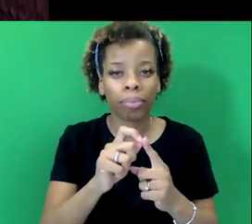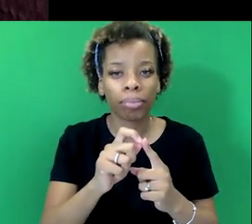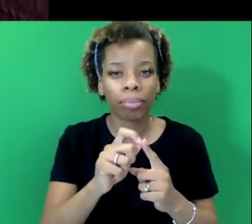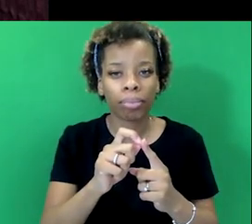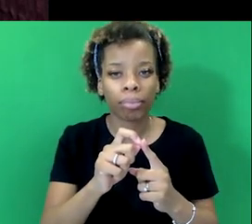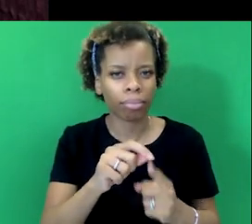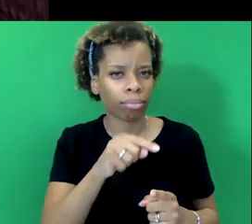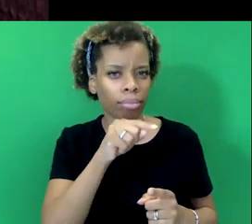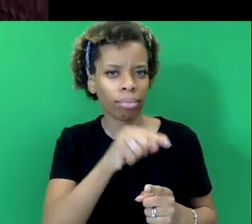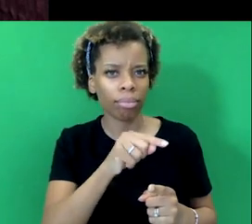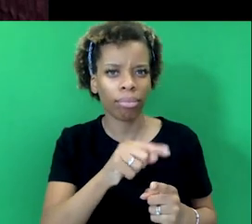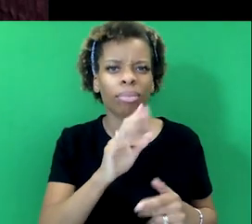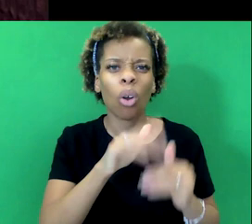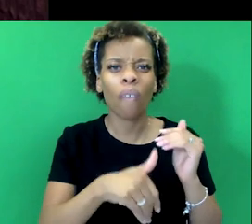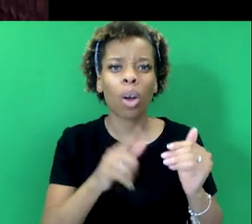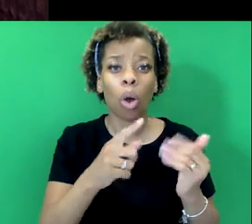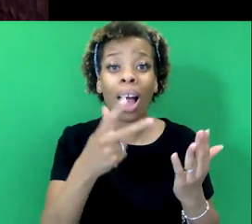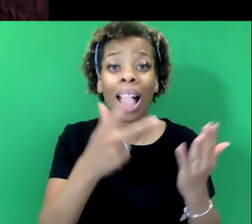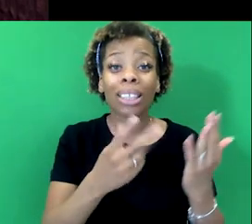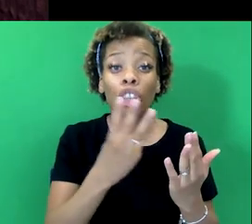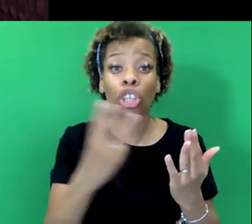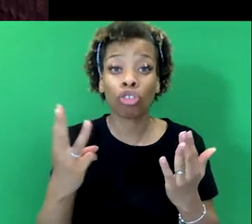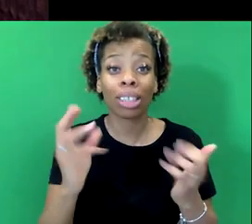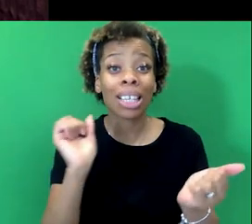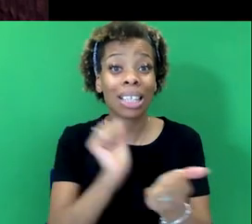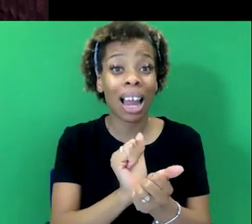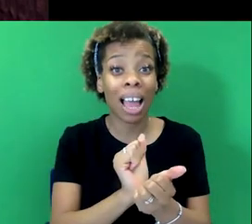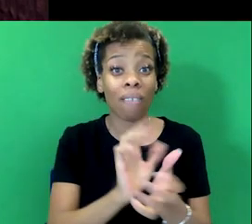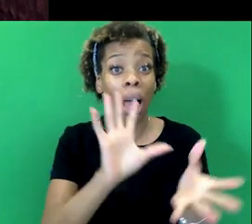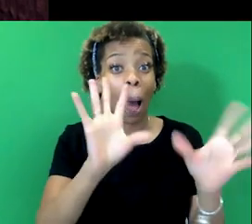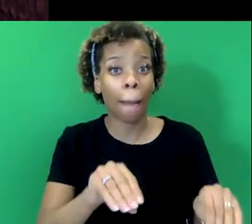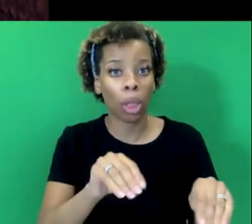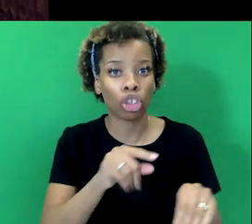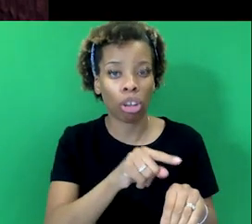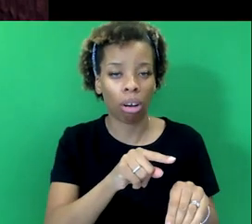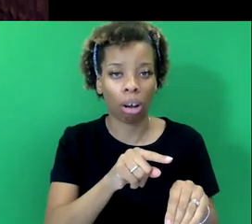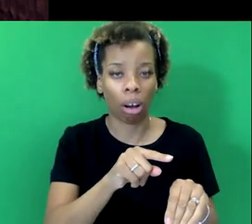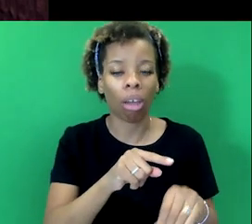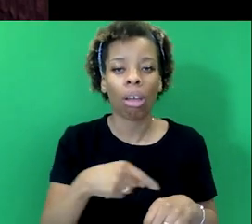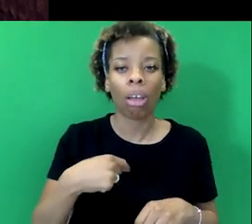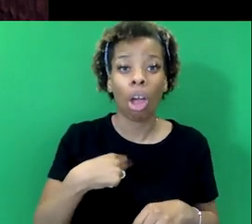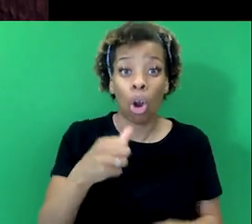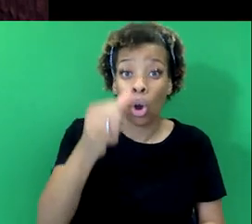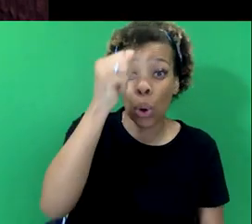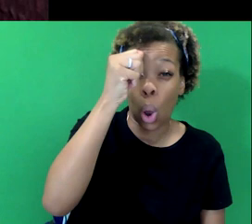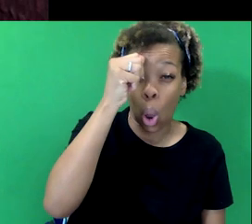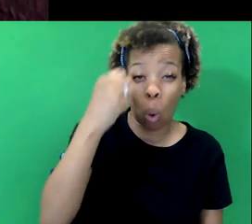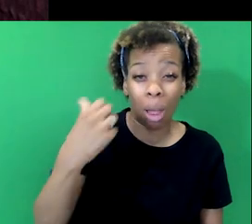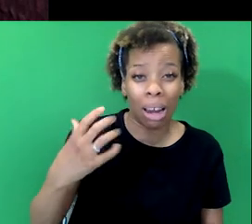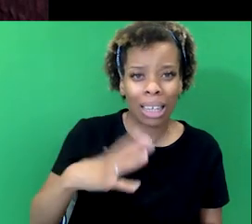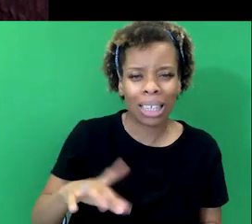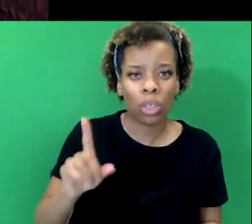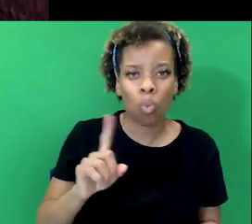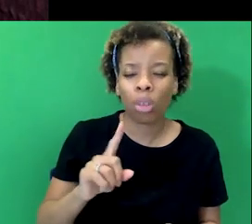behind-the-scenes battle for abolition in 1833. I knew that I needed to get hold of the freedom